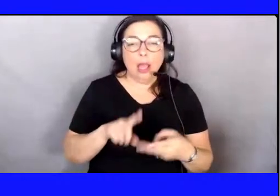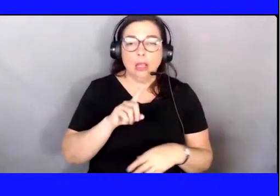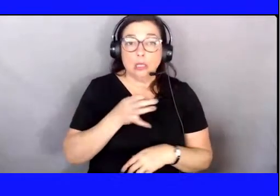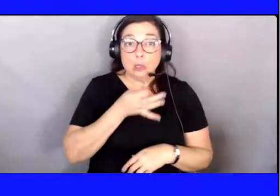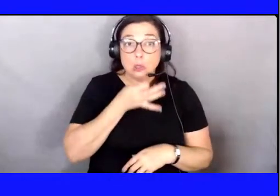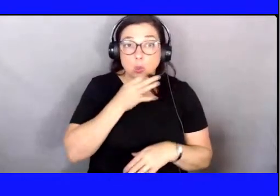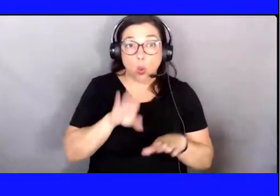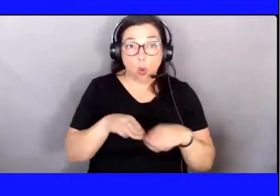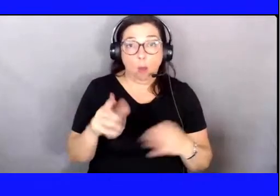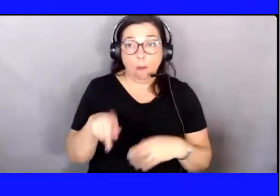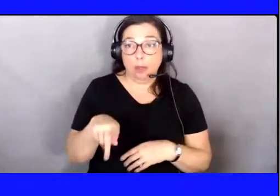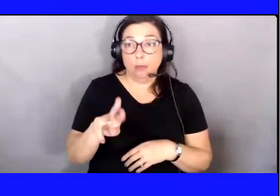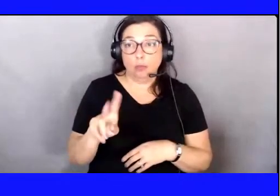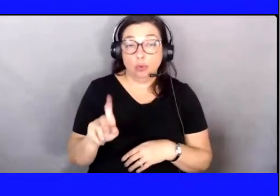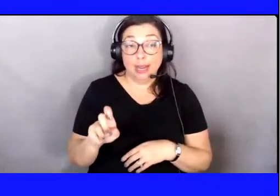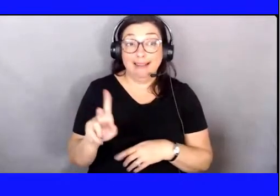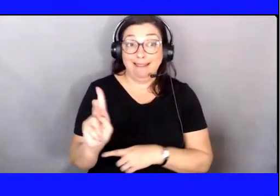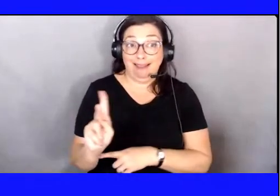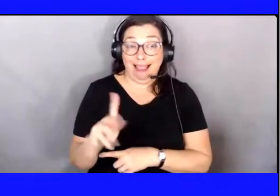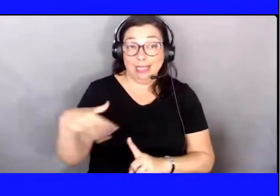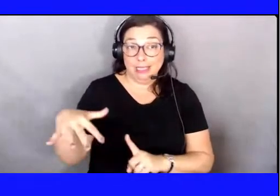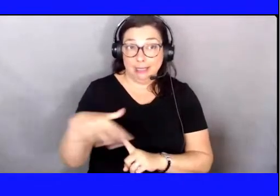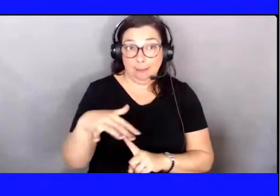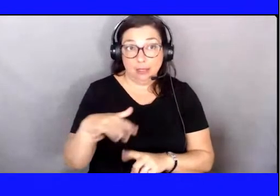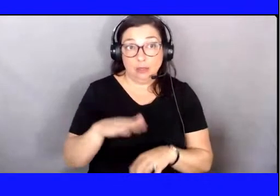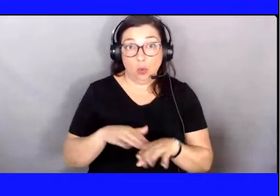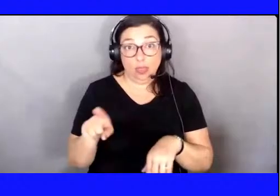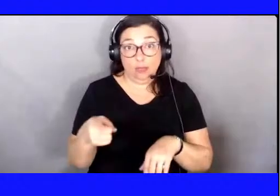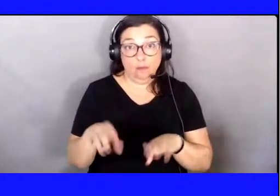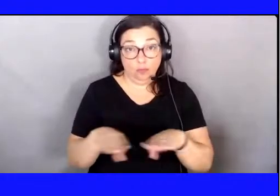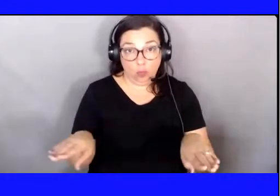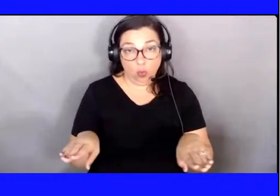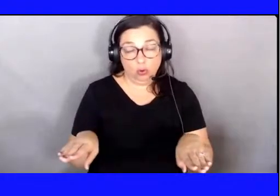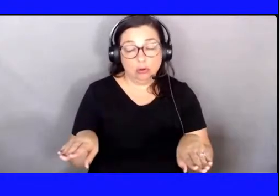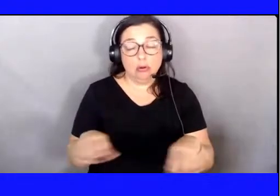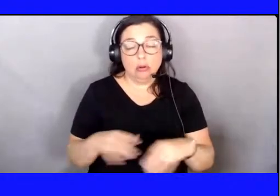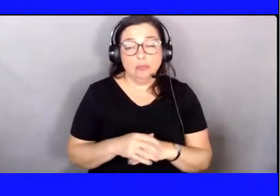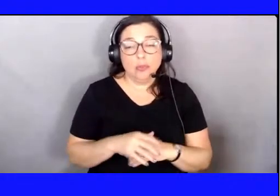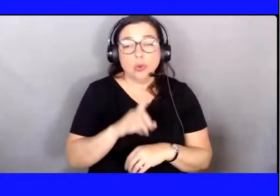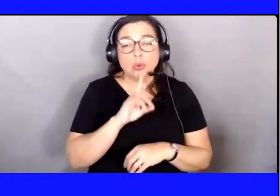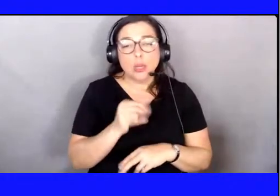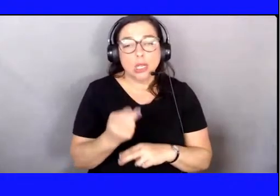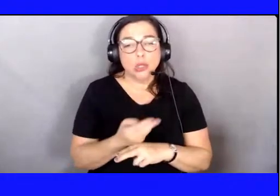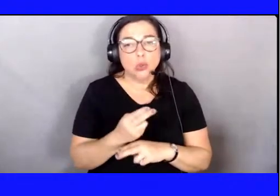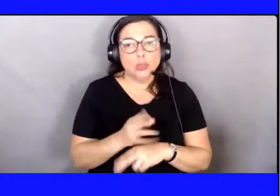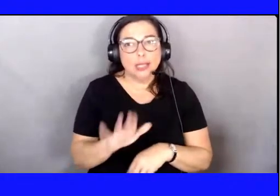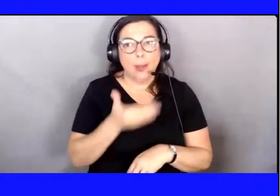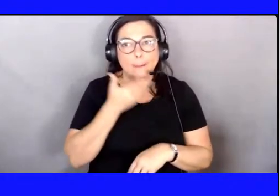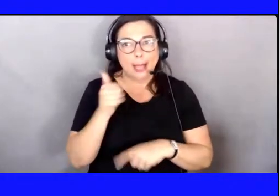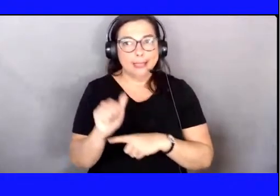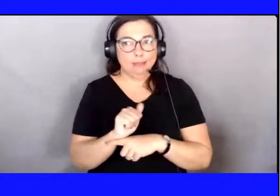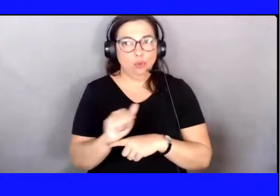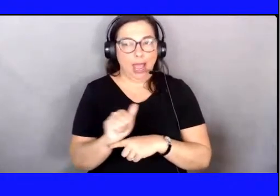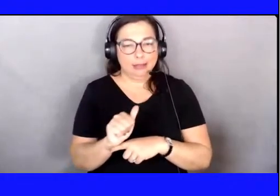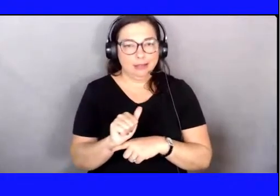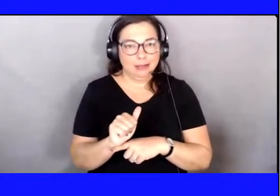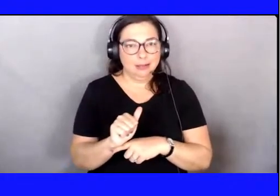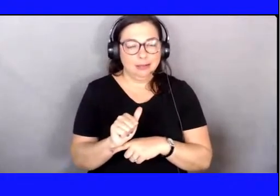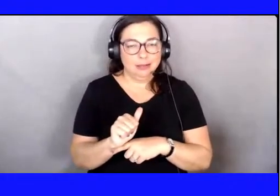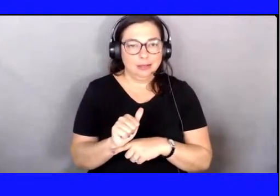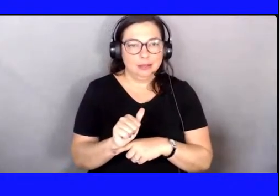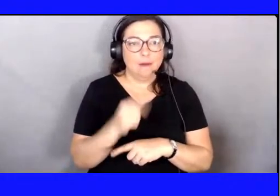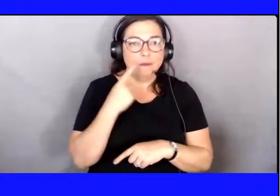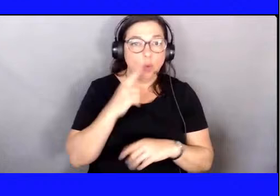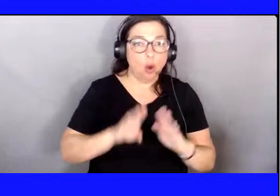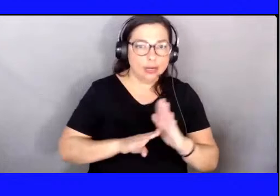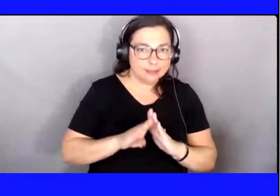open a pre-K space on the ground floor. So really putting their best practices to work at Bronx Point, both as part of the